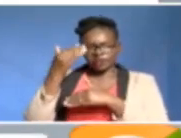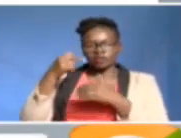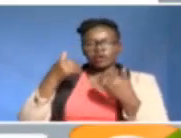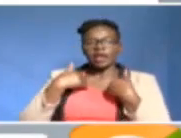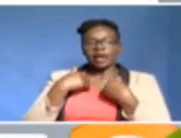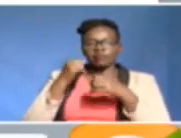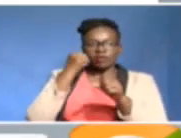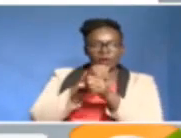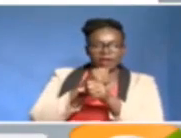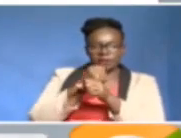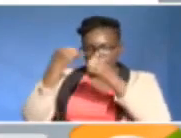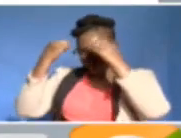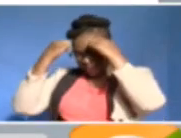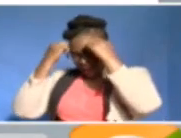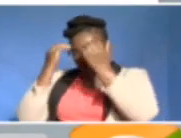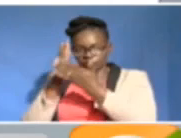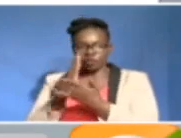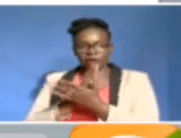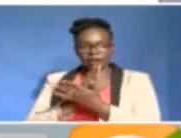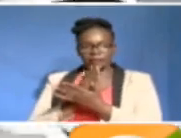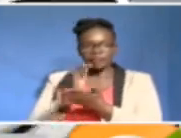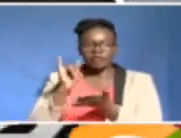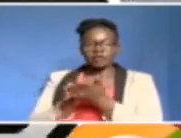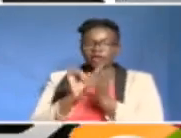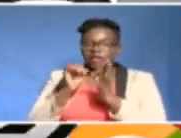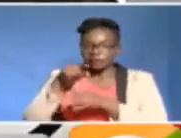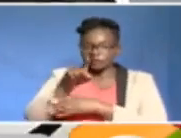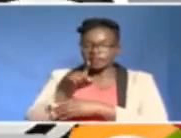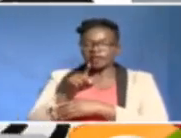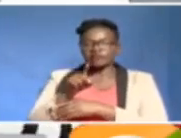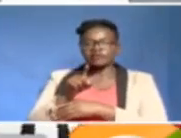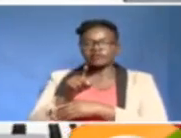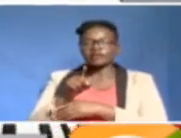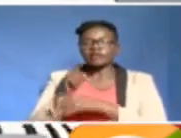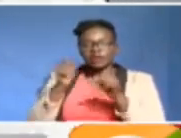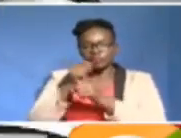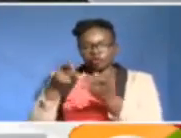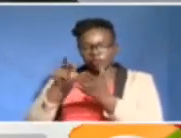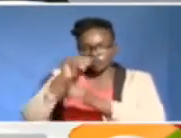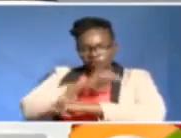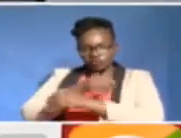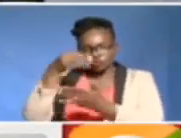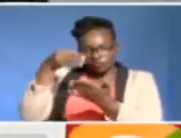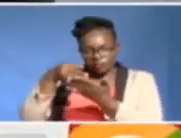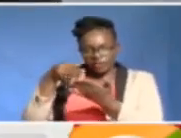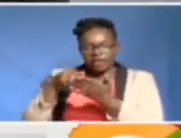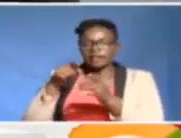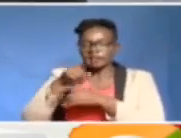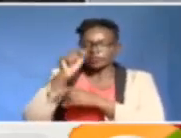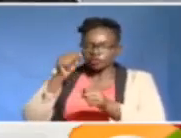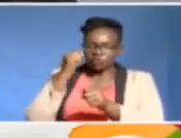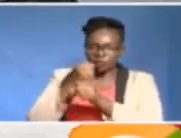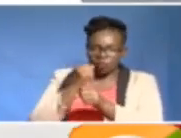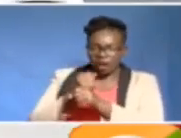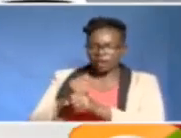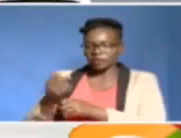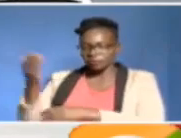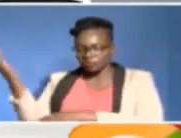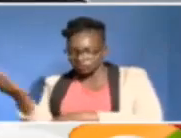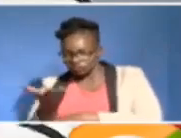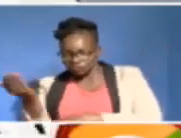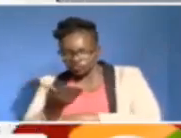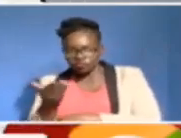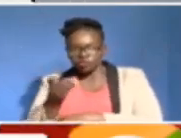program. So that even if you couldn't afford your studies, you could work. I could slash grass during